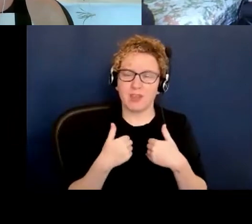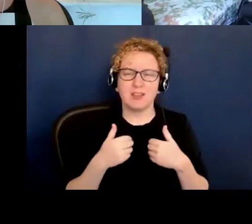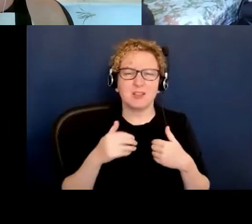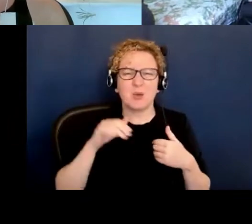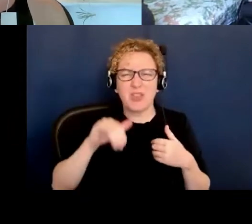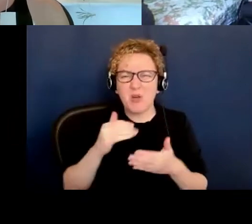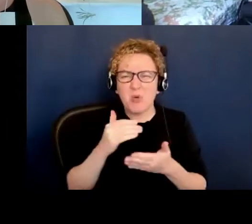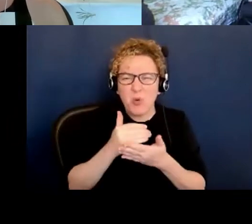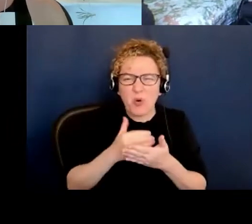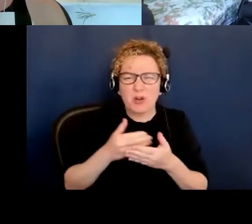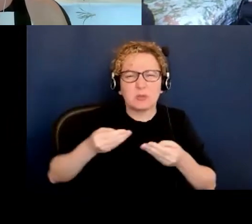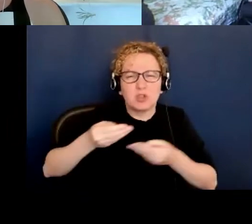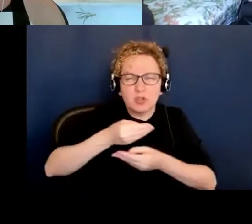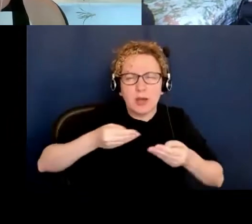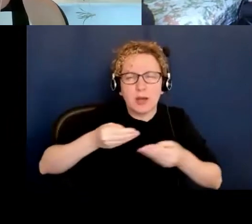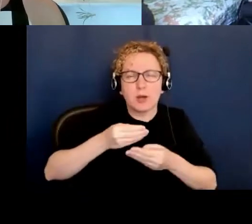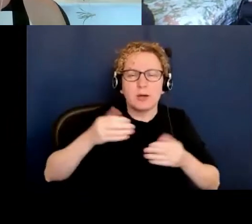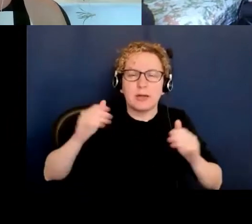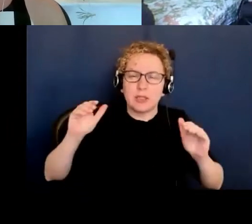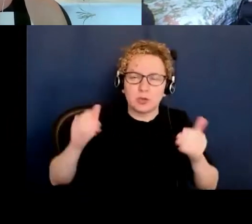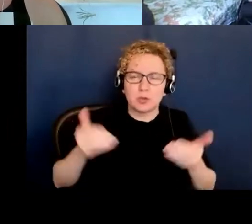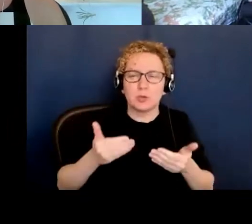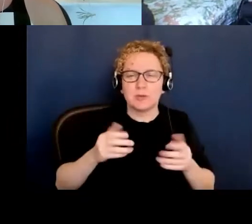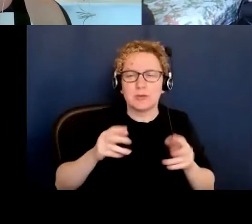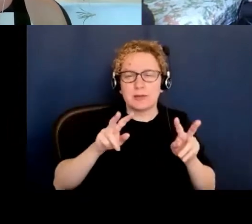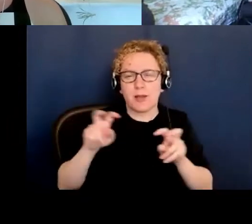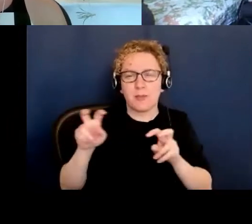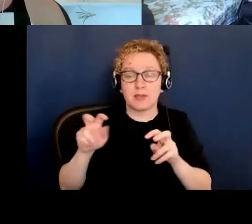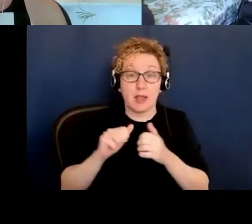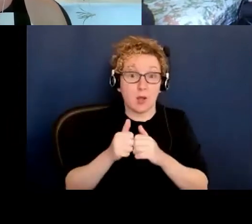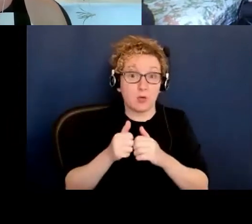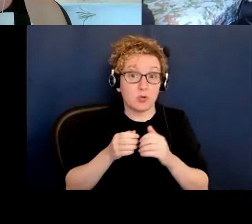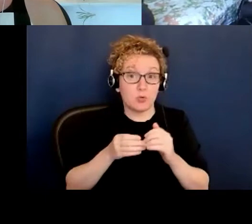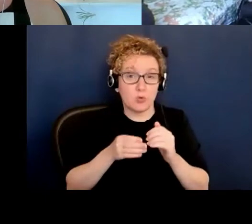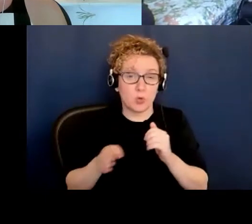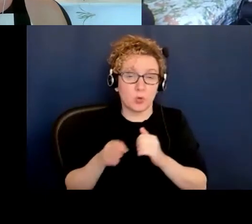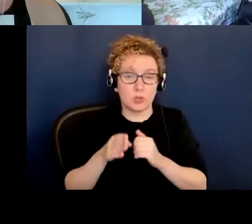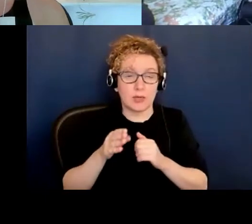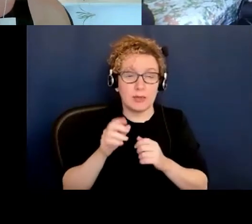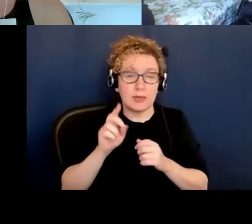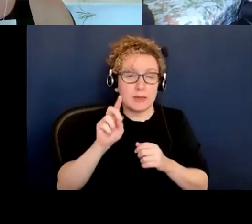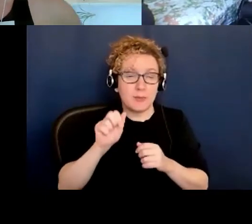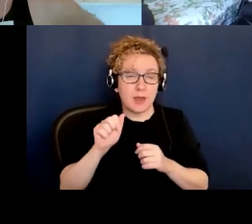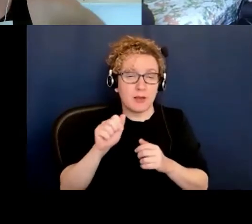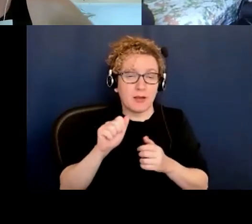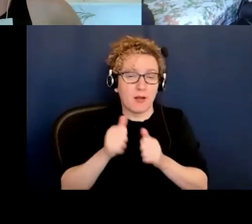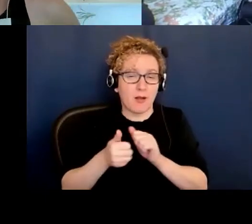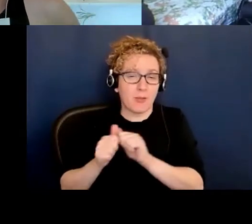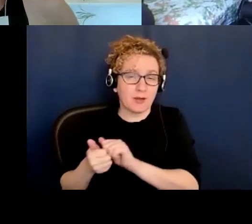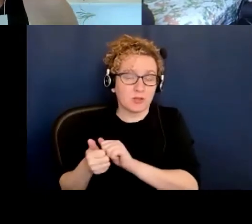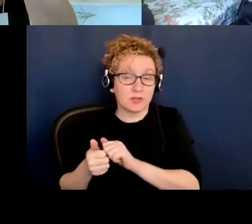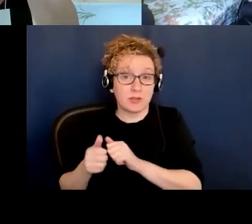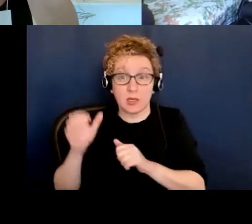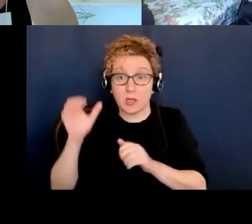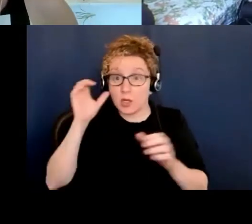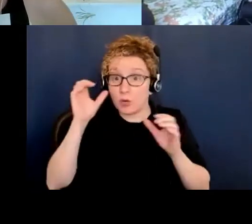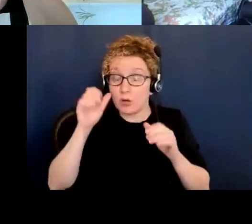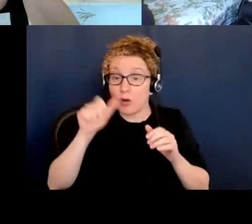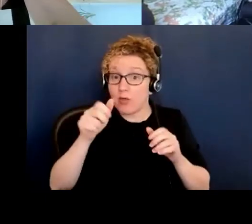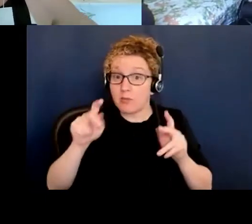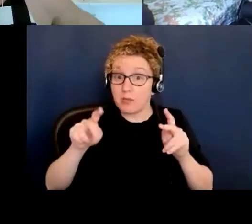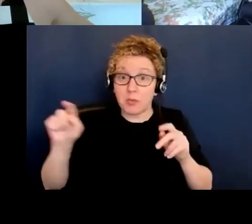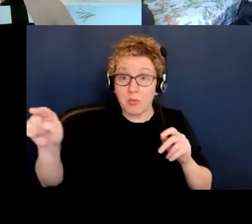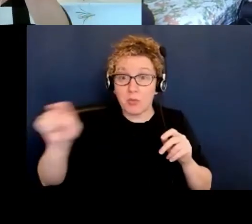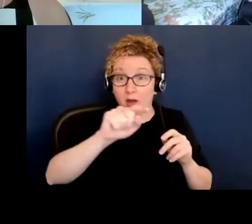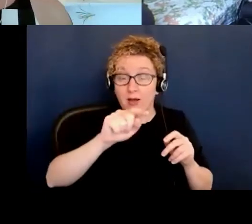topics, how to negotiate disability accommodations, hearing from other people abroad with disabilities. So this